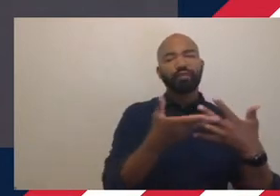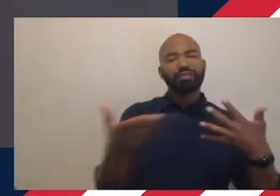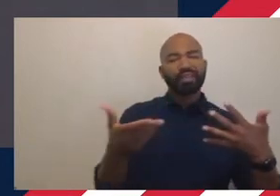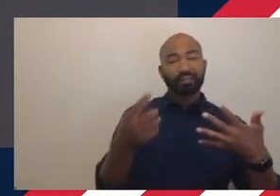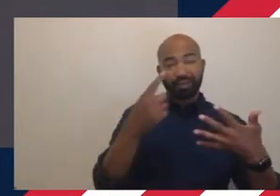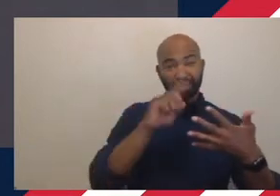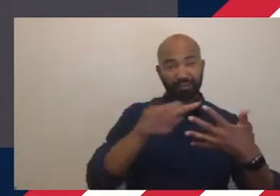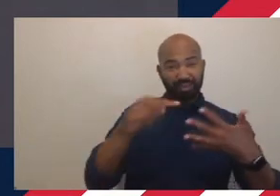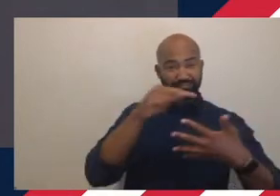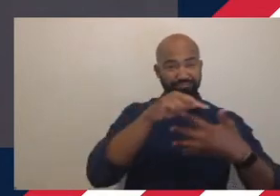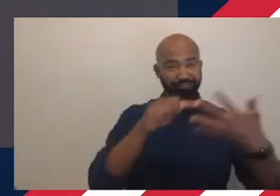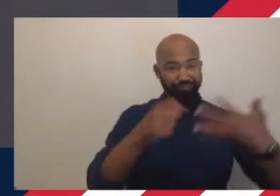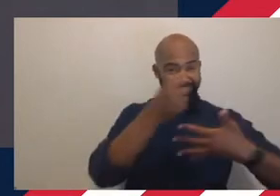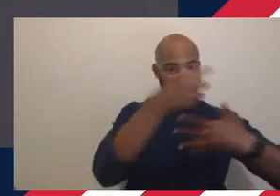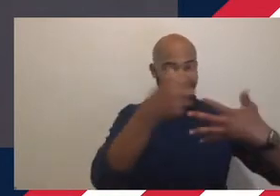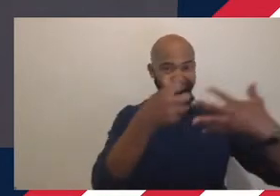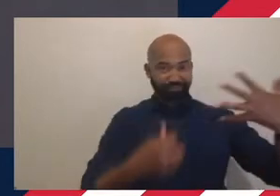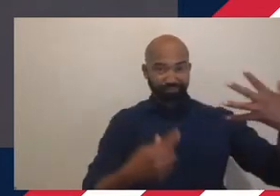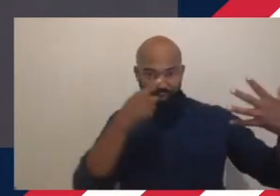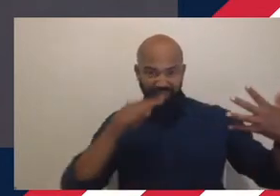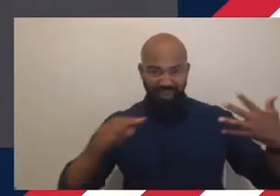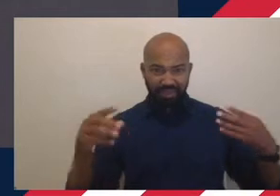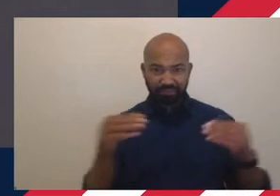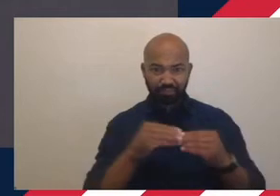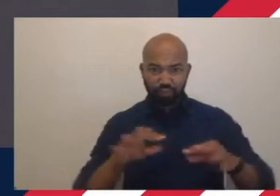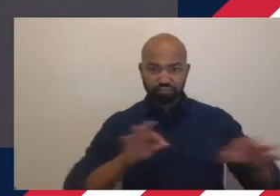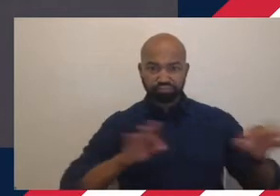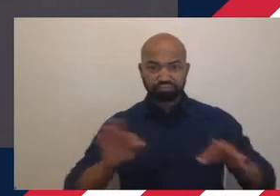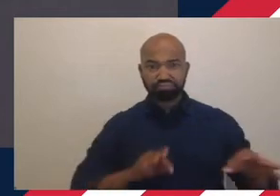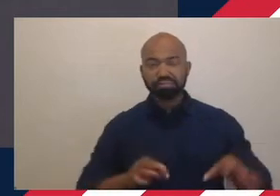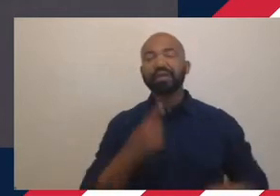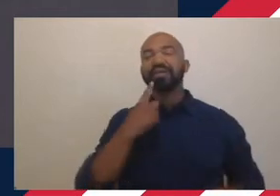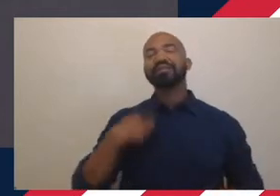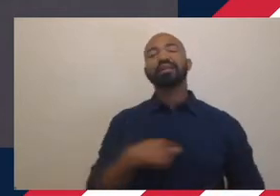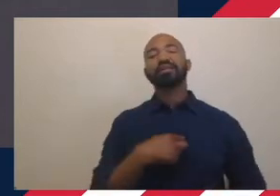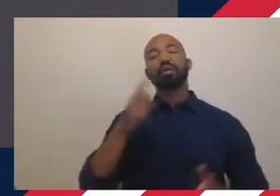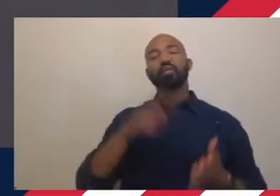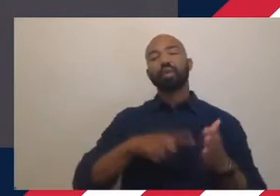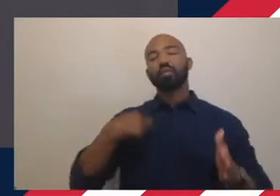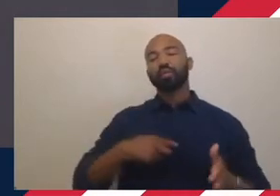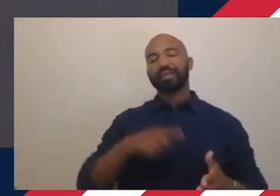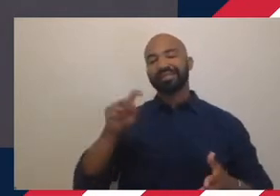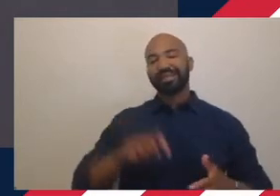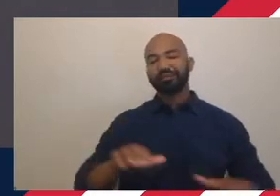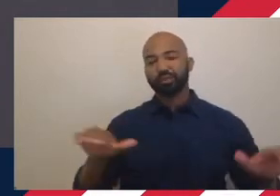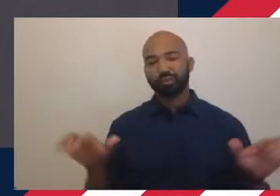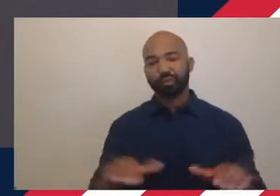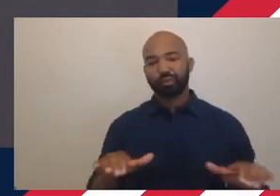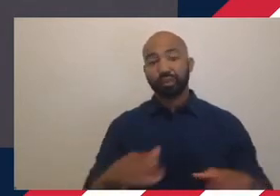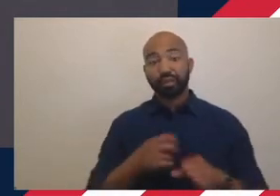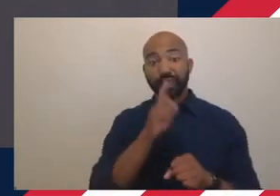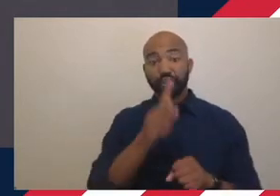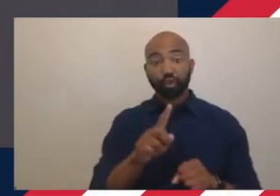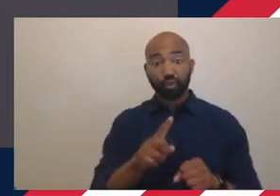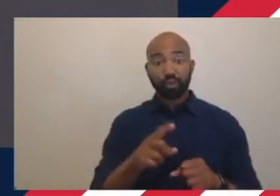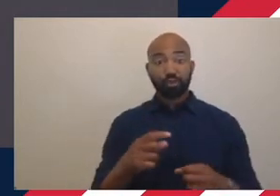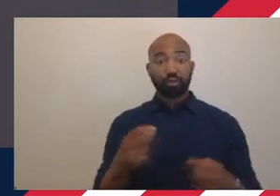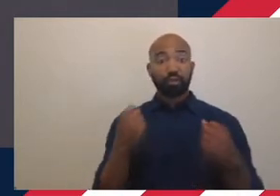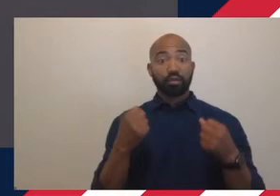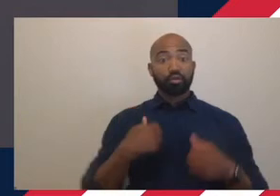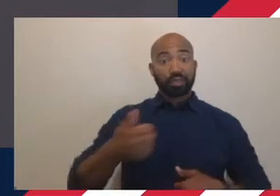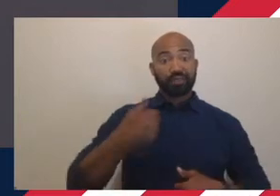on anything or just tell us what we have to do to make sure that transportation workers